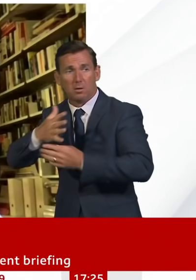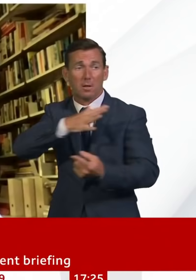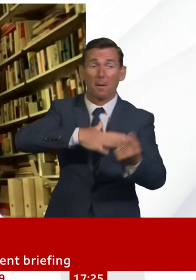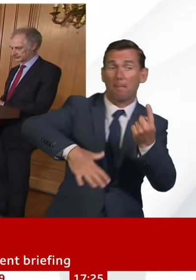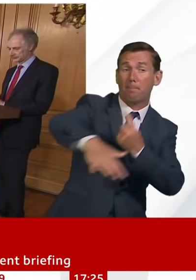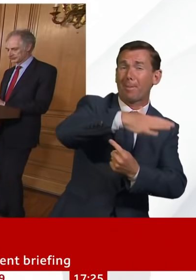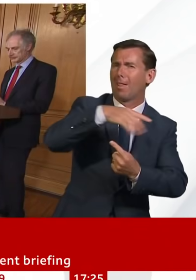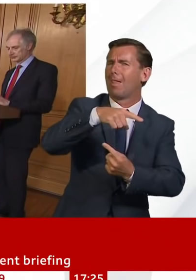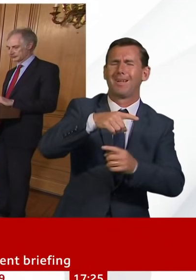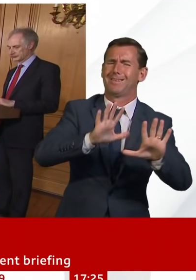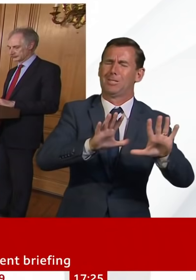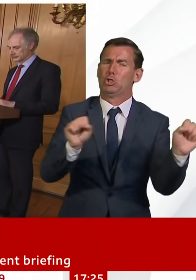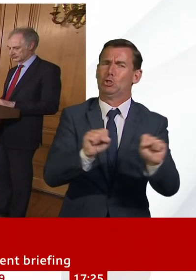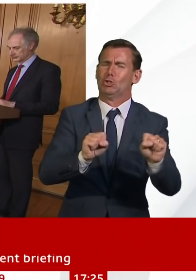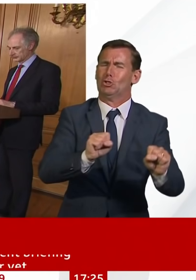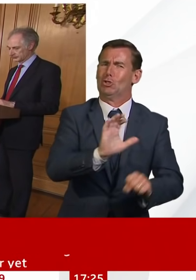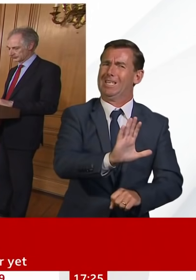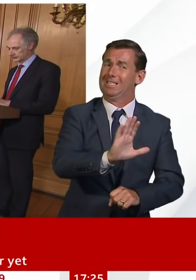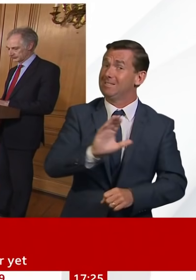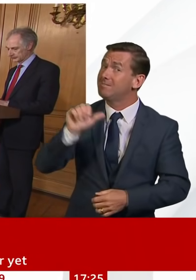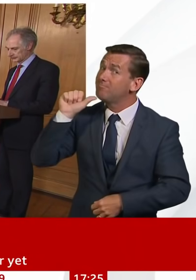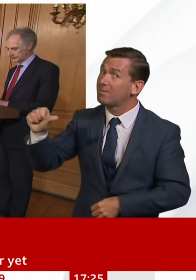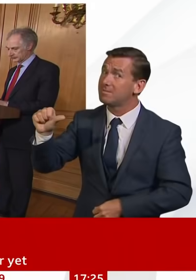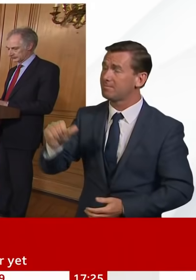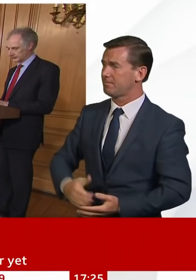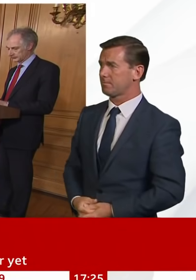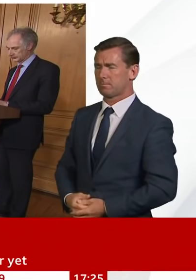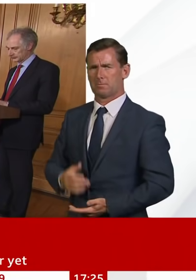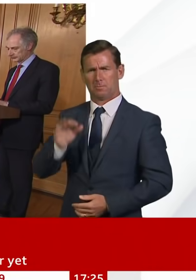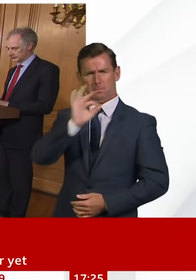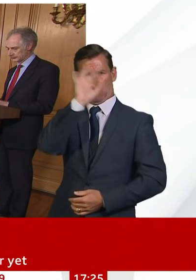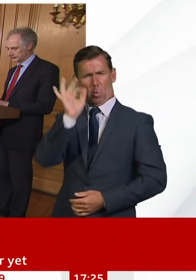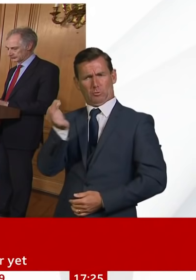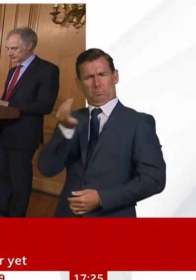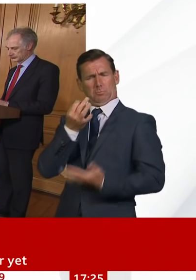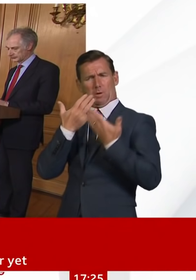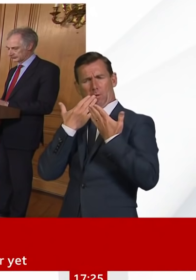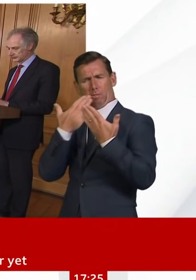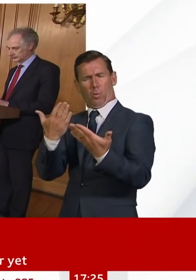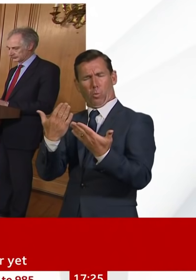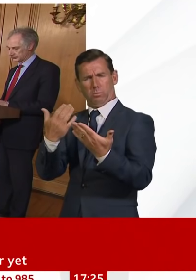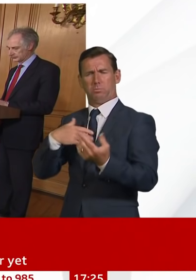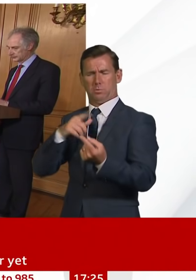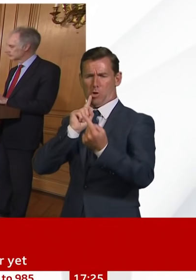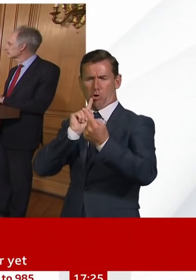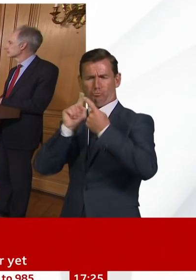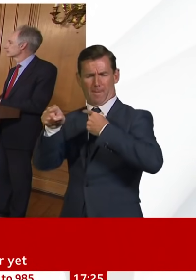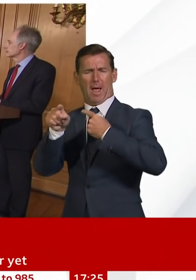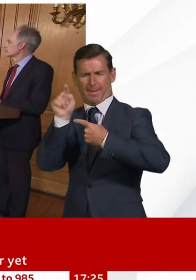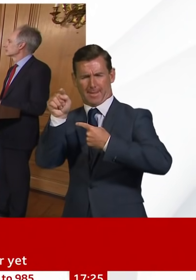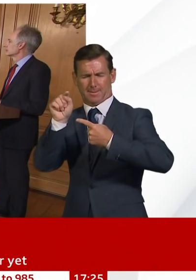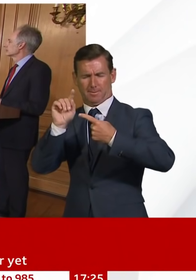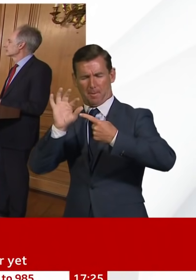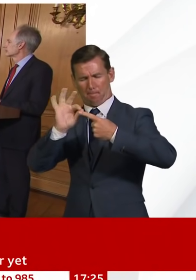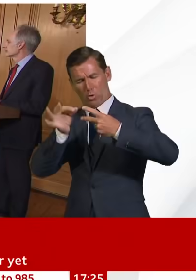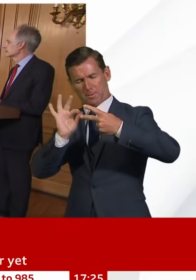be the right moment? Thank you for the question, Robert. I think I'd kind of reply on 4 points. The first